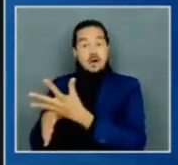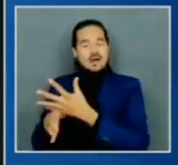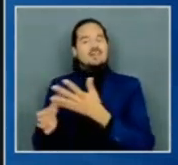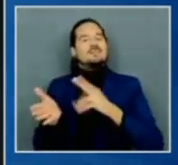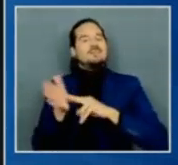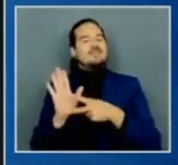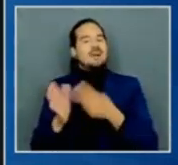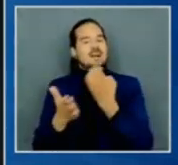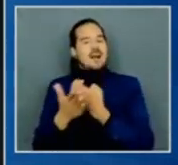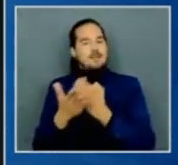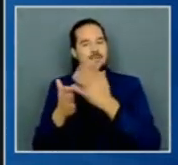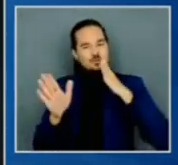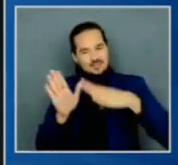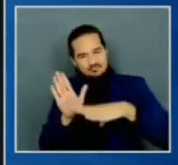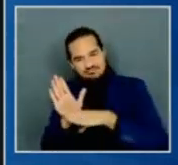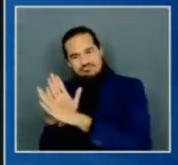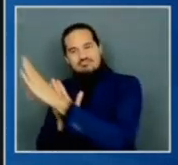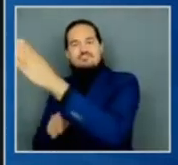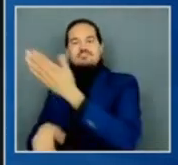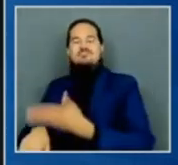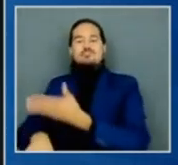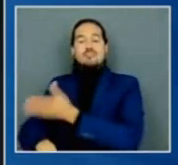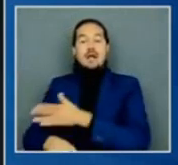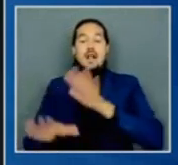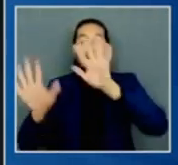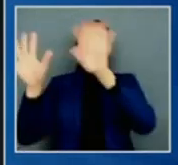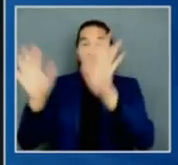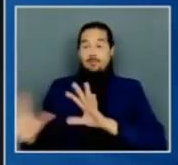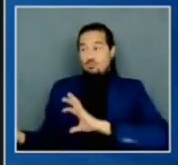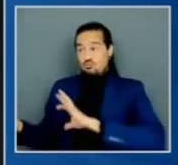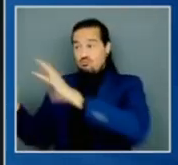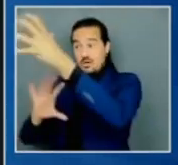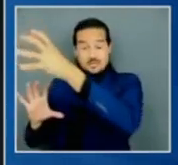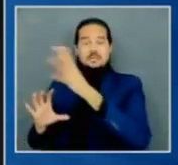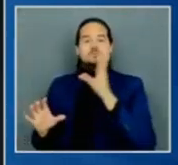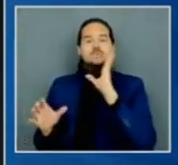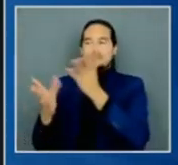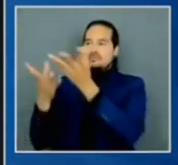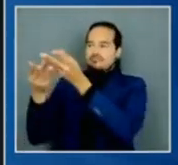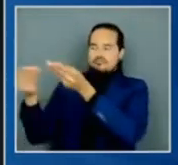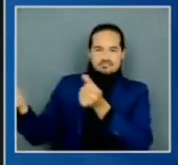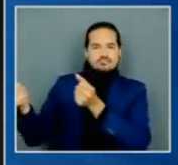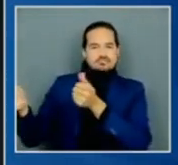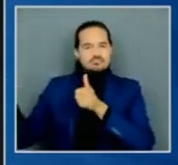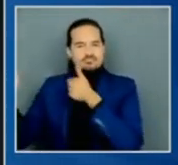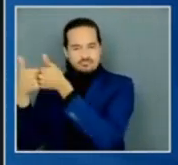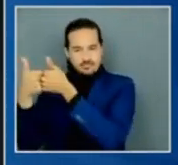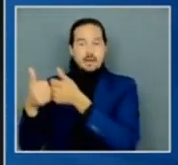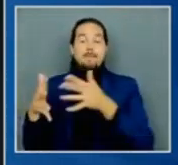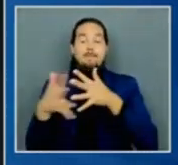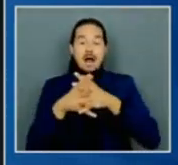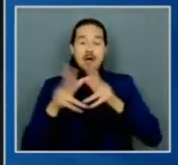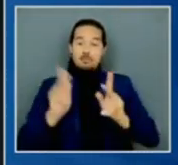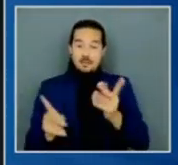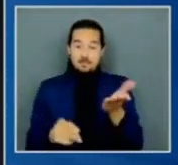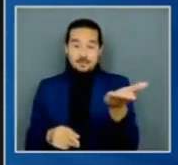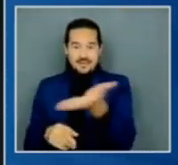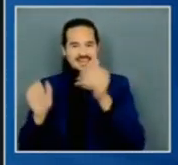our economy, tackle our climate crisis, and connect all Americans to jobs and